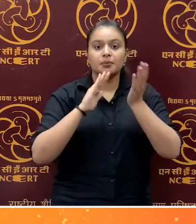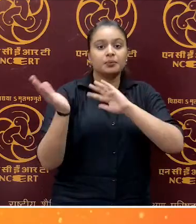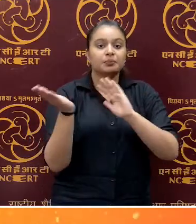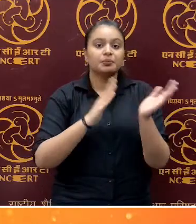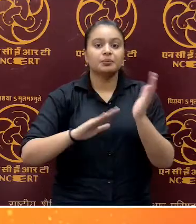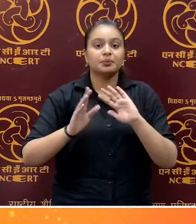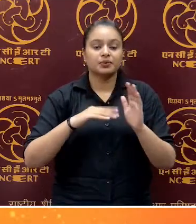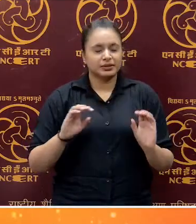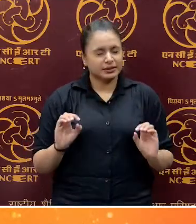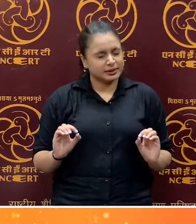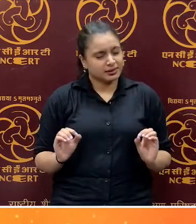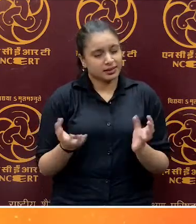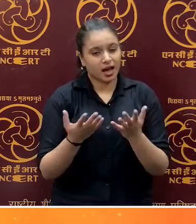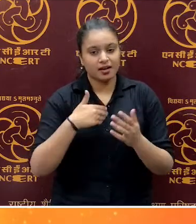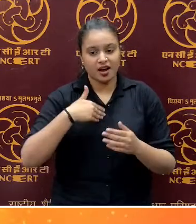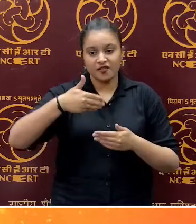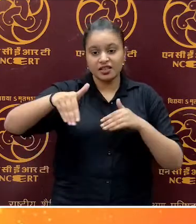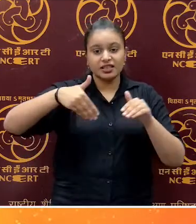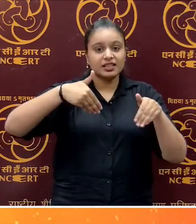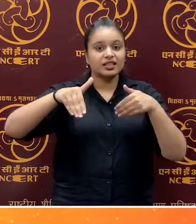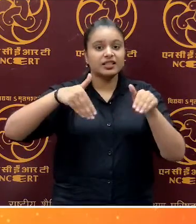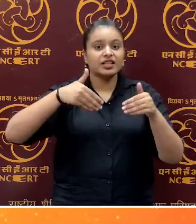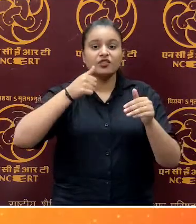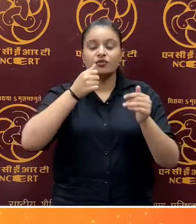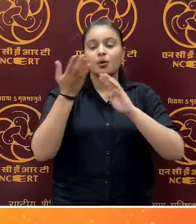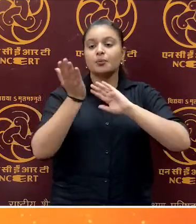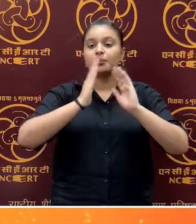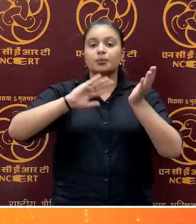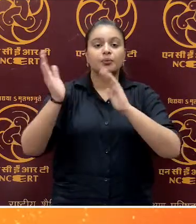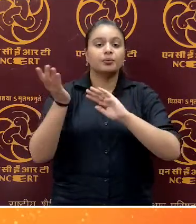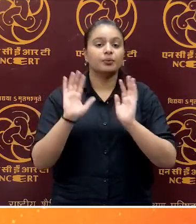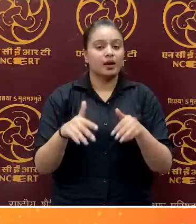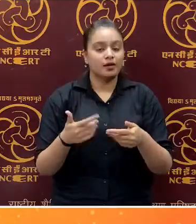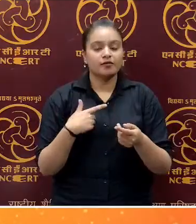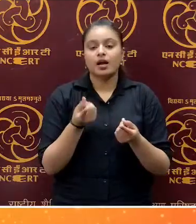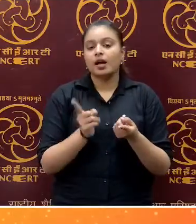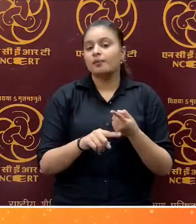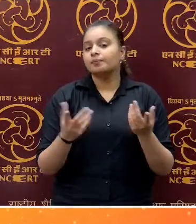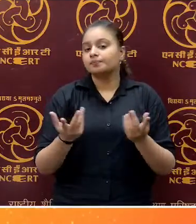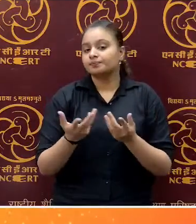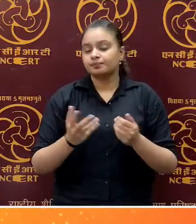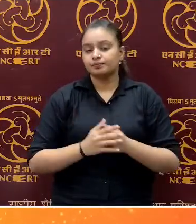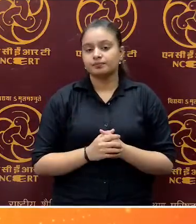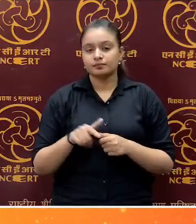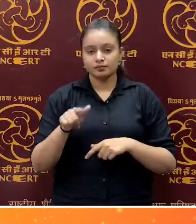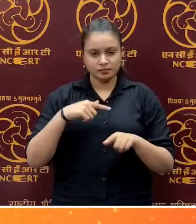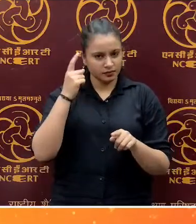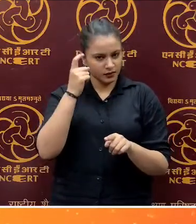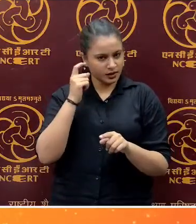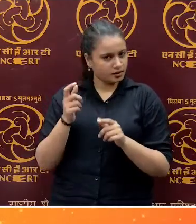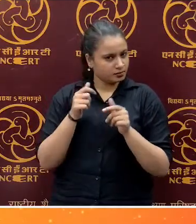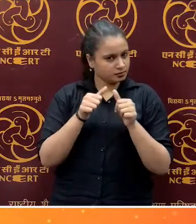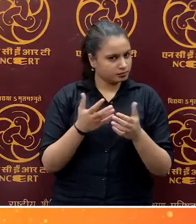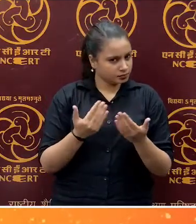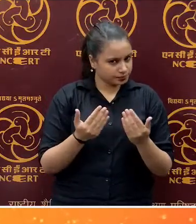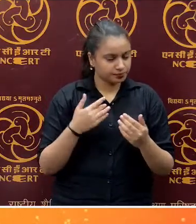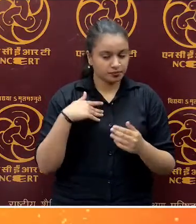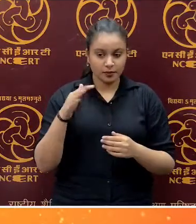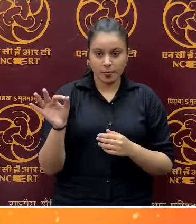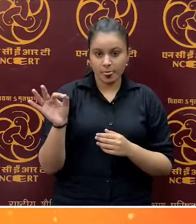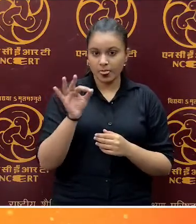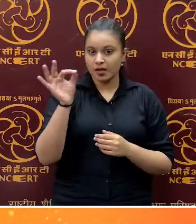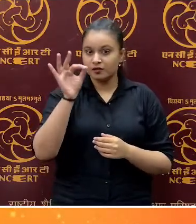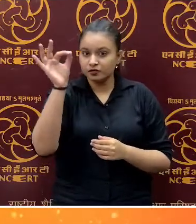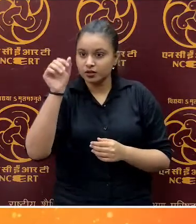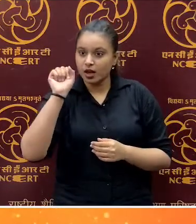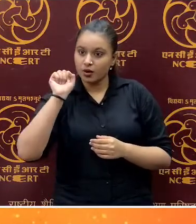and all the leaves are flying in the air. Now what will happen, Harpreet? Can you guess? Yes, now the fly got